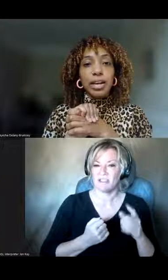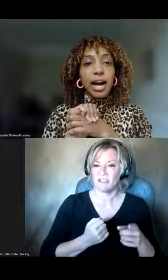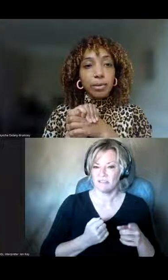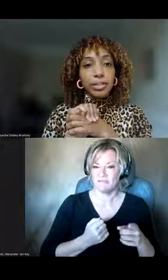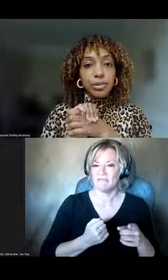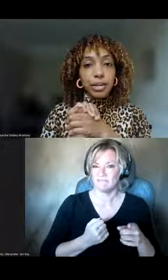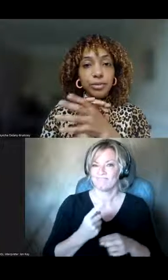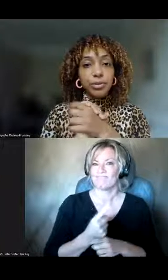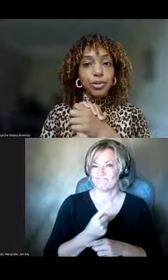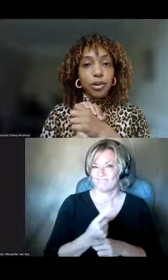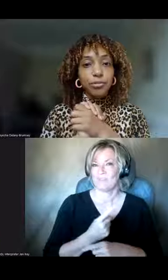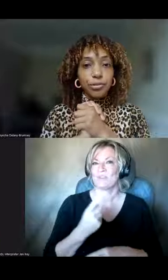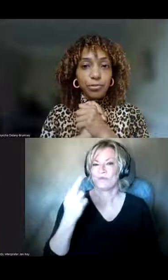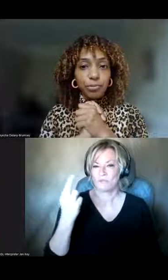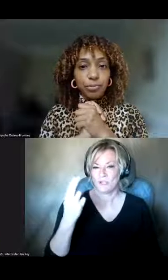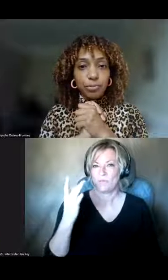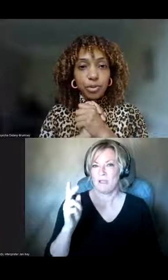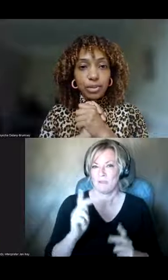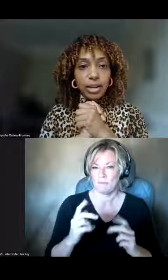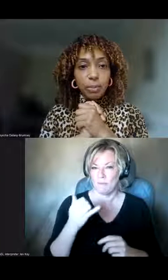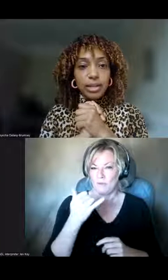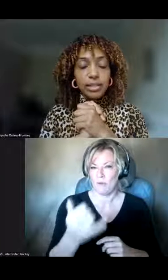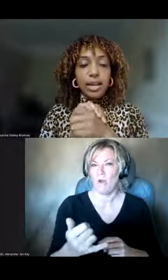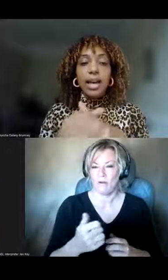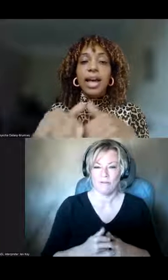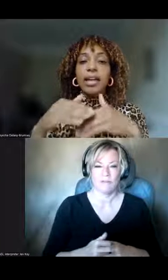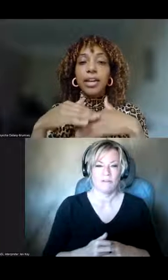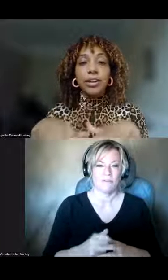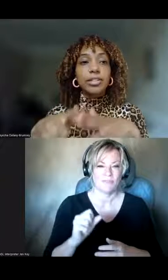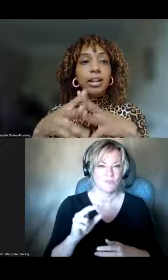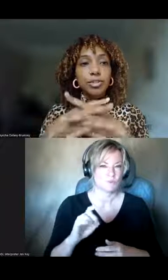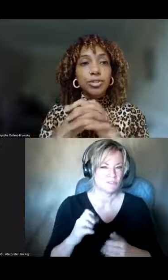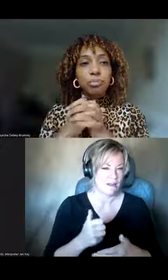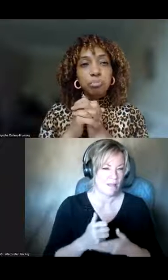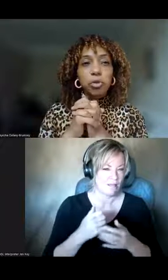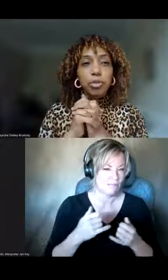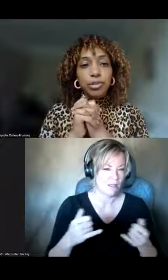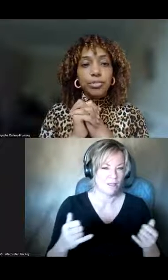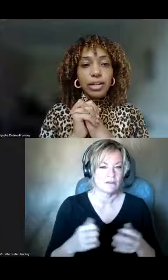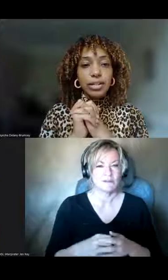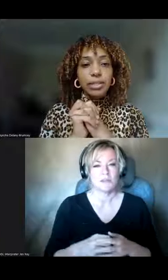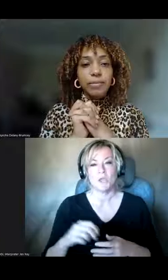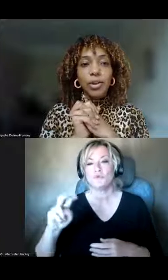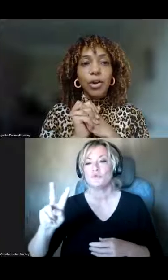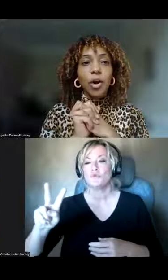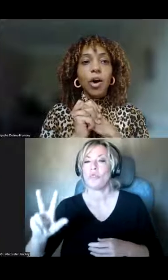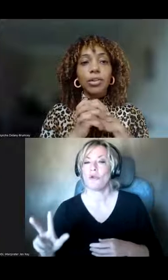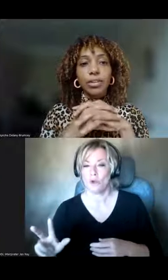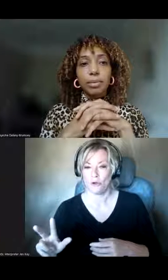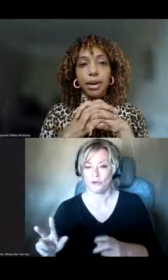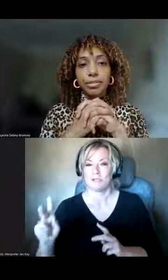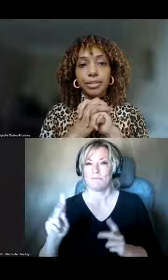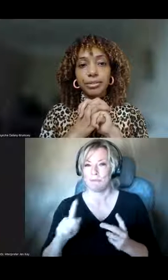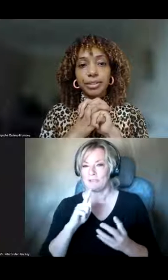a common reason why individuals call suicide helpline. And then a solid 2/3 of us thought all of